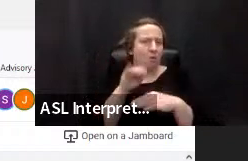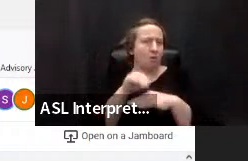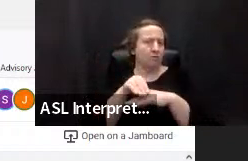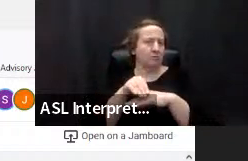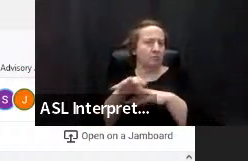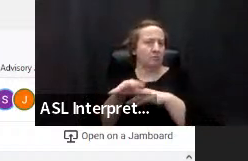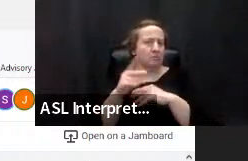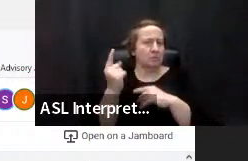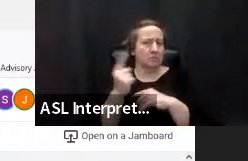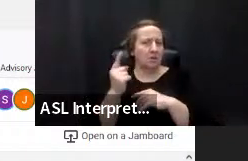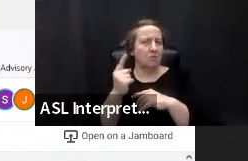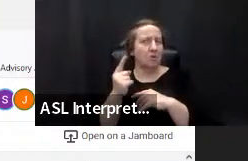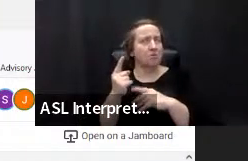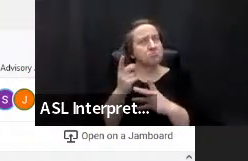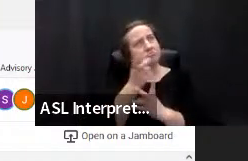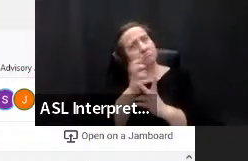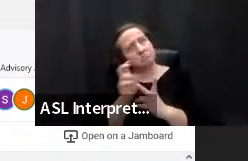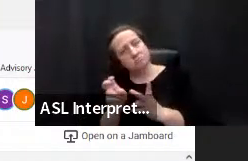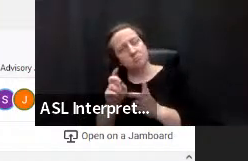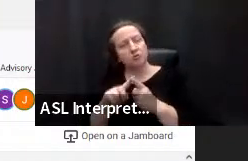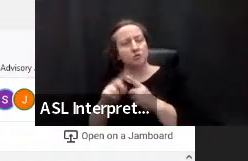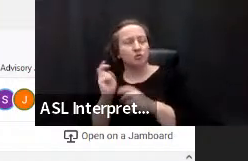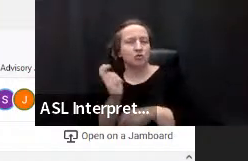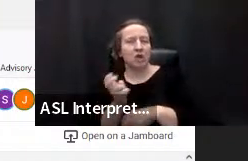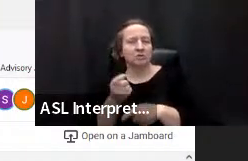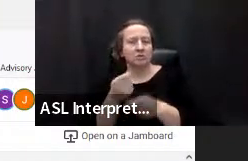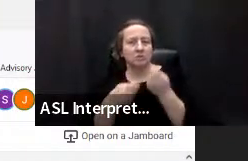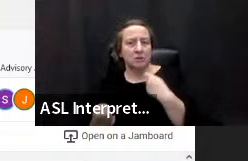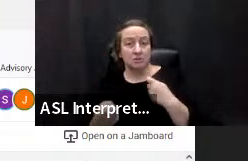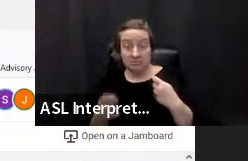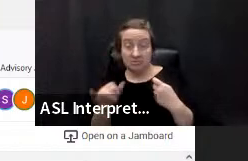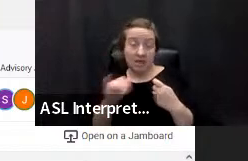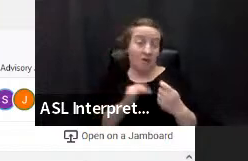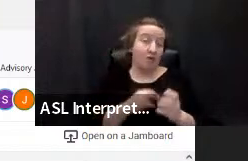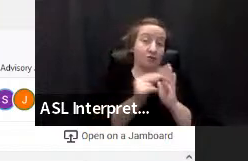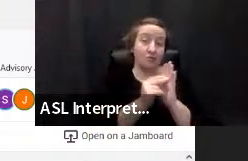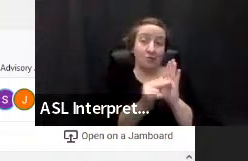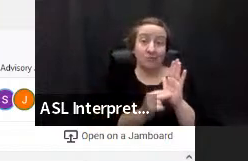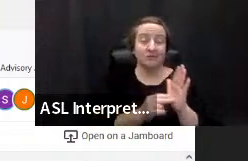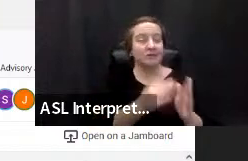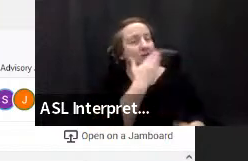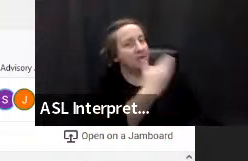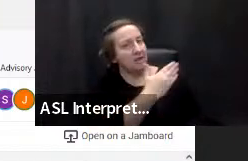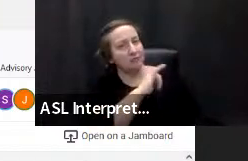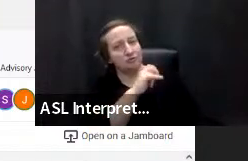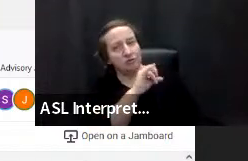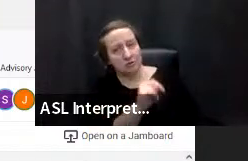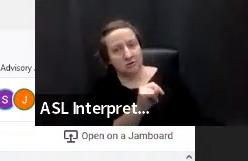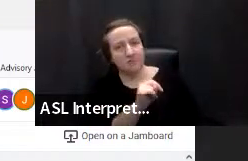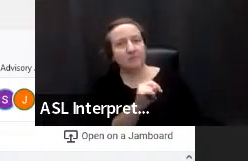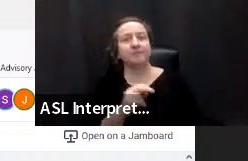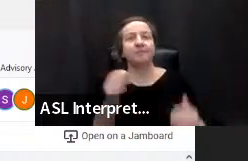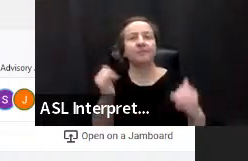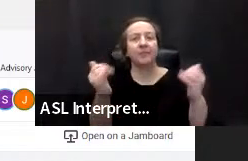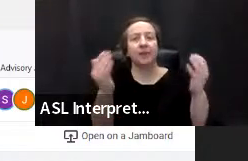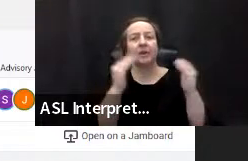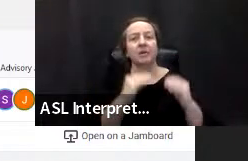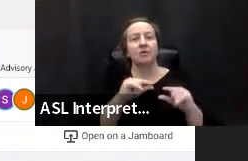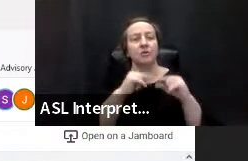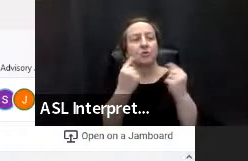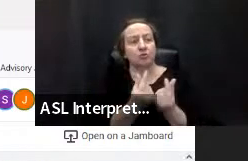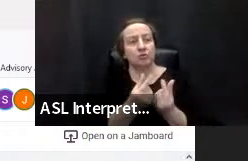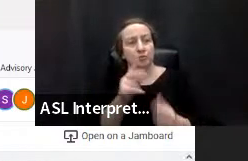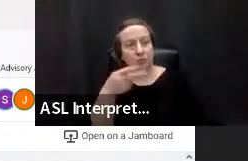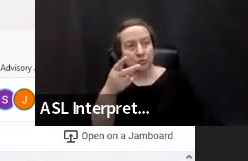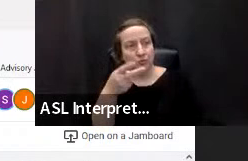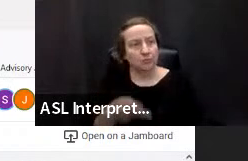somebody's behavior. So those are our notes. Great. Thank you for that, Jason. And we'll go to group 2